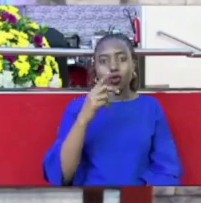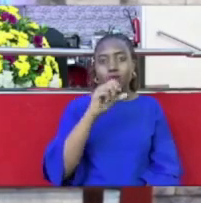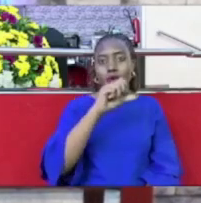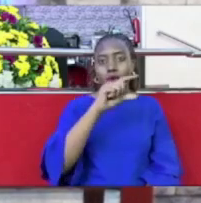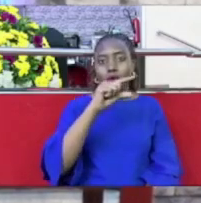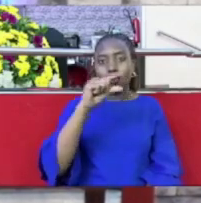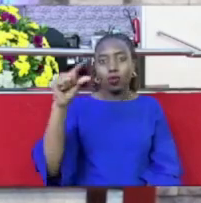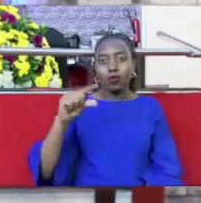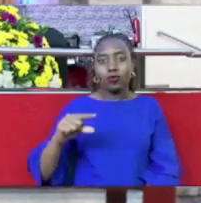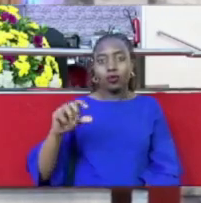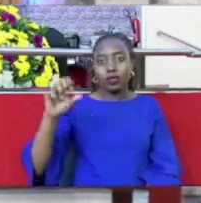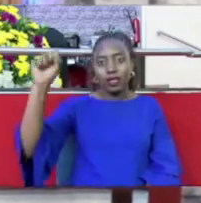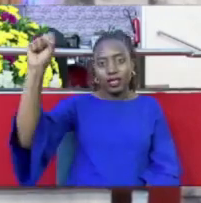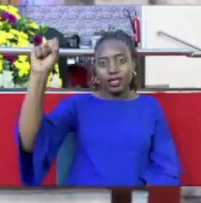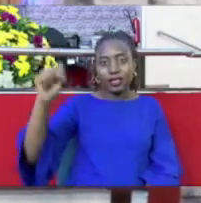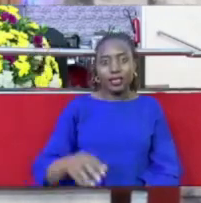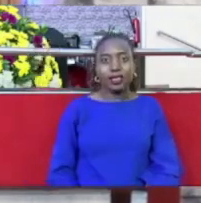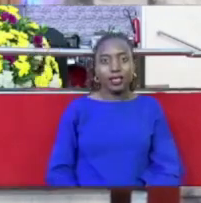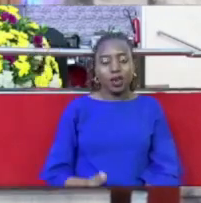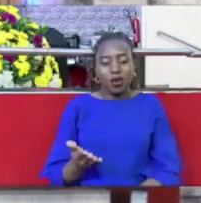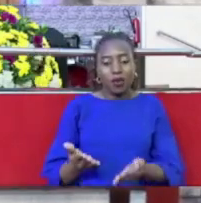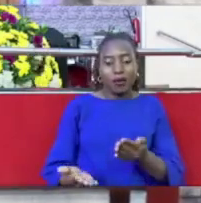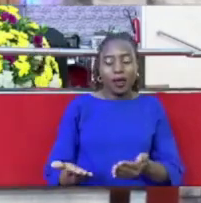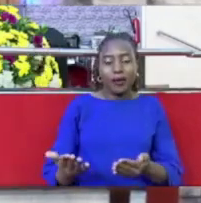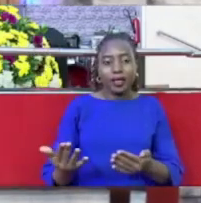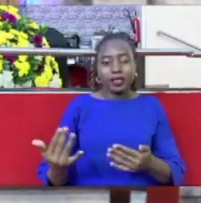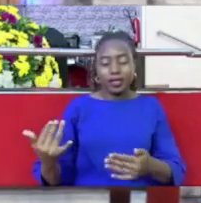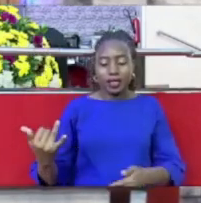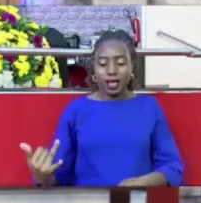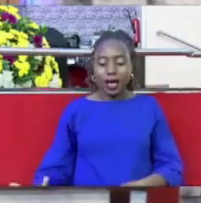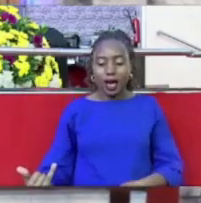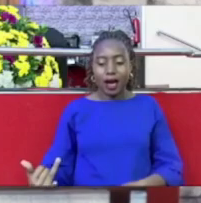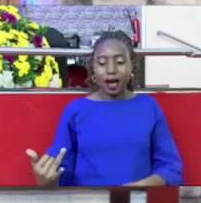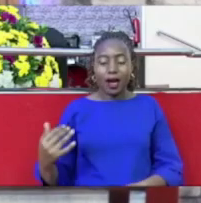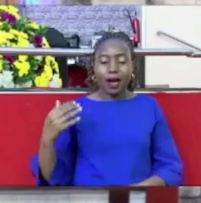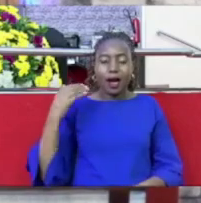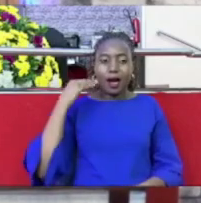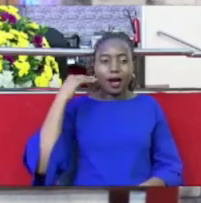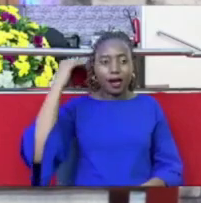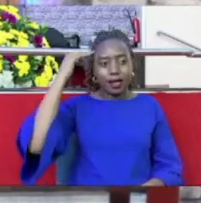wawili. Or young adults. Akiwa ni